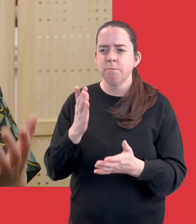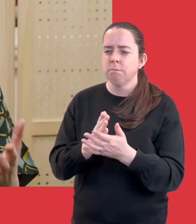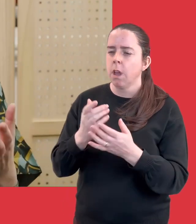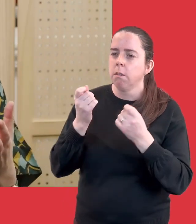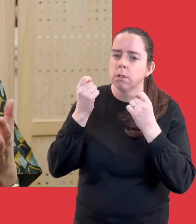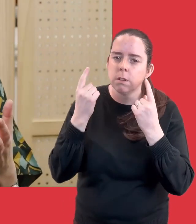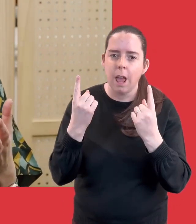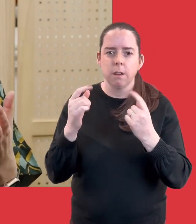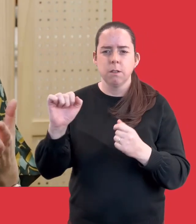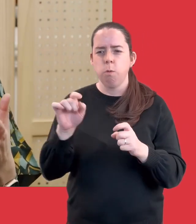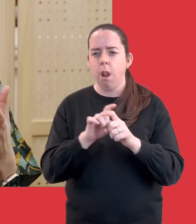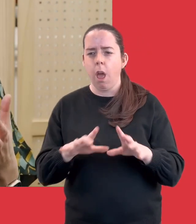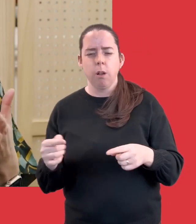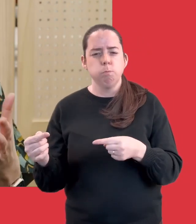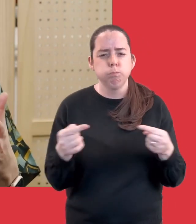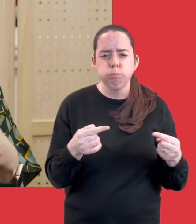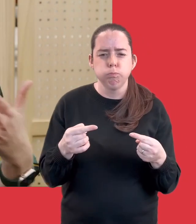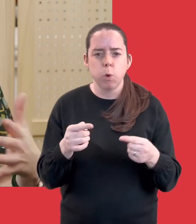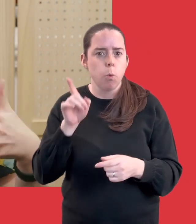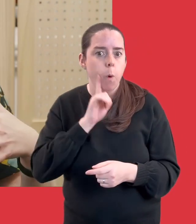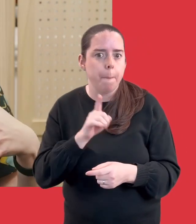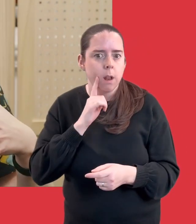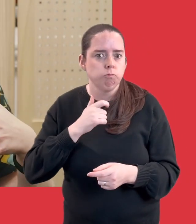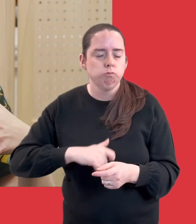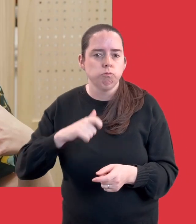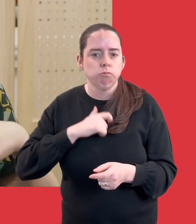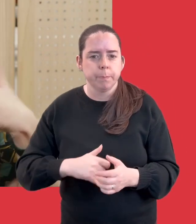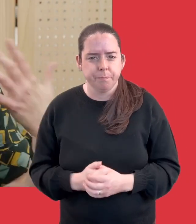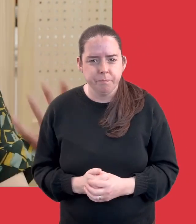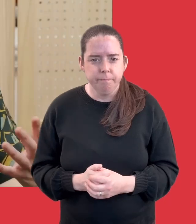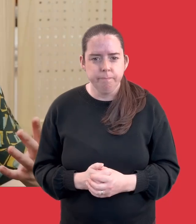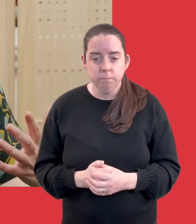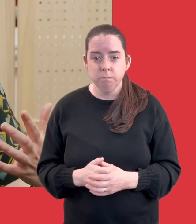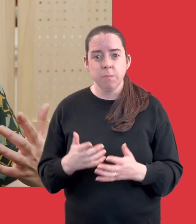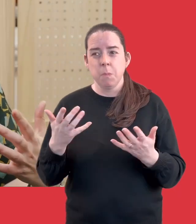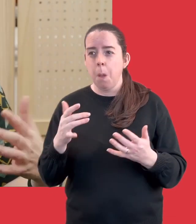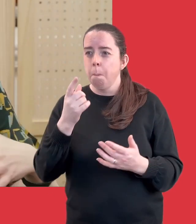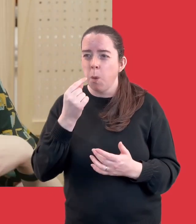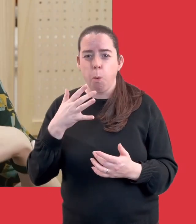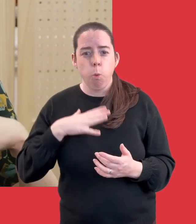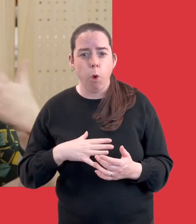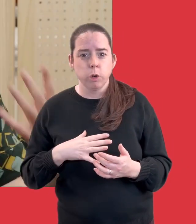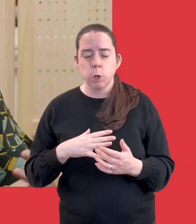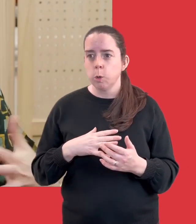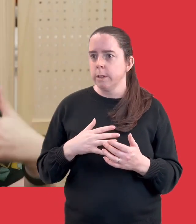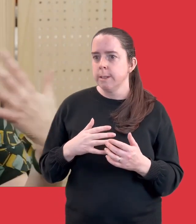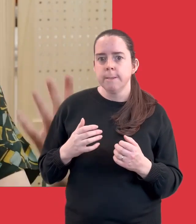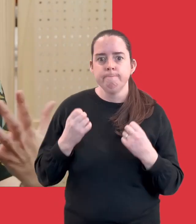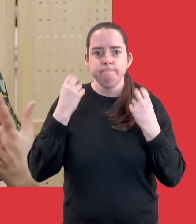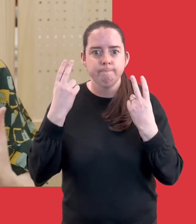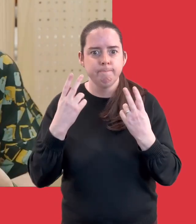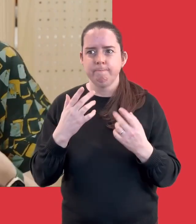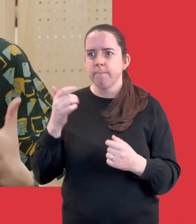the reality of the challenge of being a woman. So it's all very well wanting to put yourself out there and wanting to be an intellectual